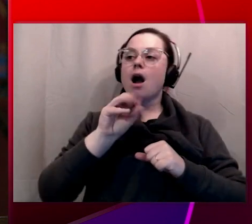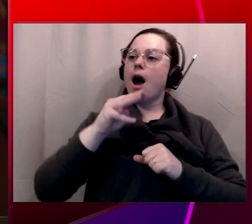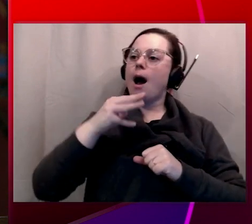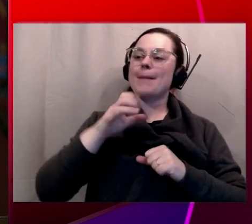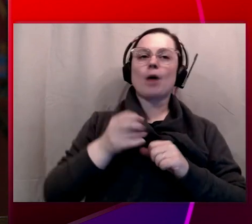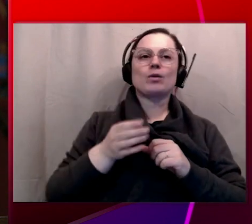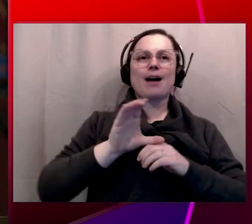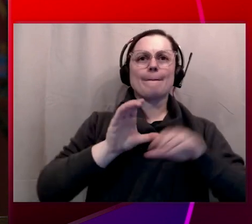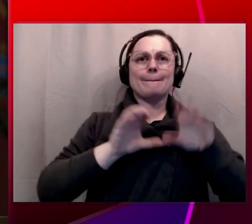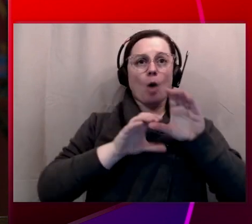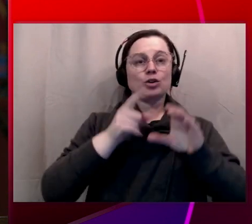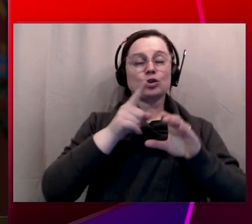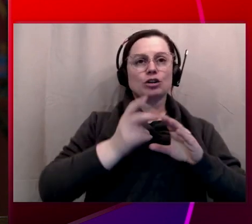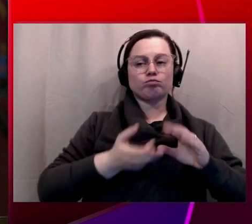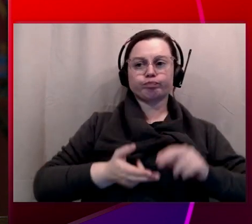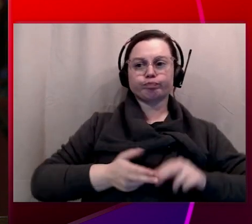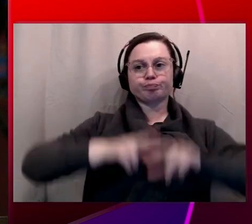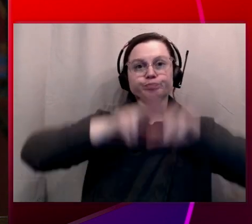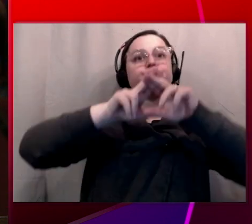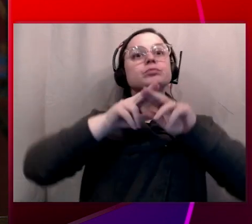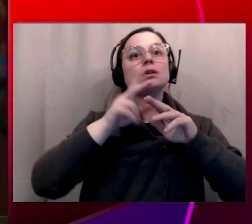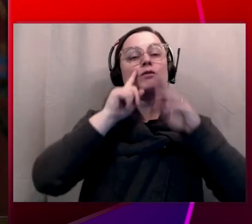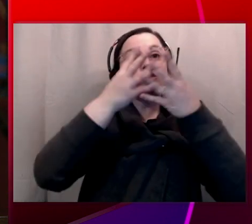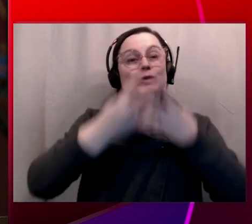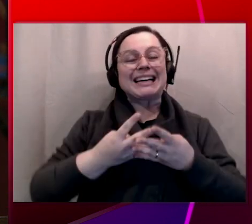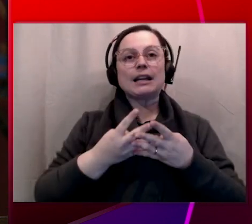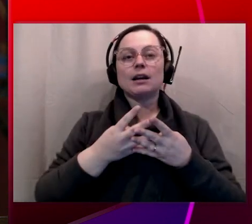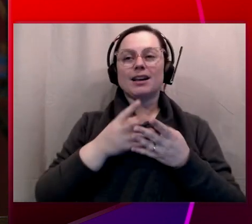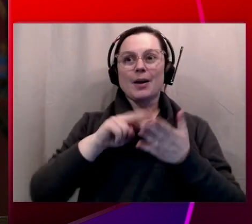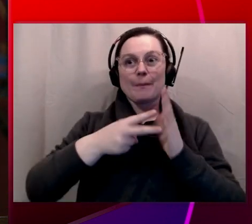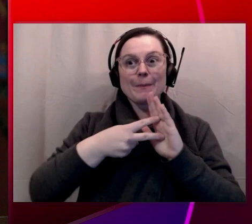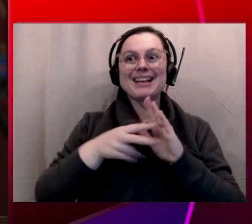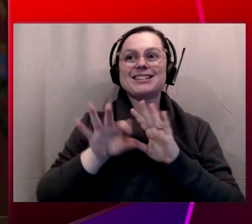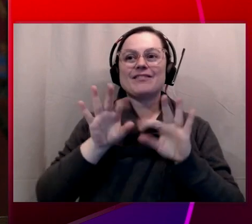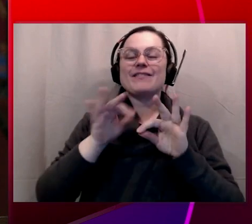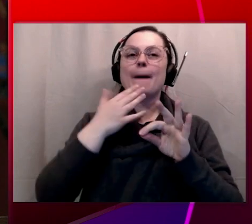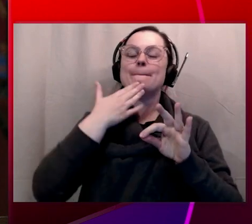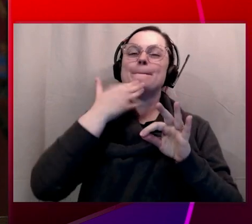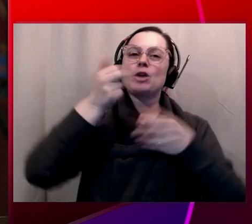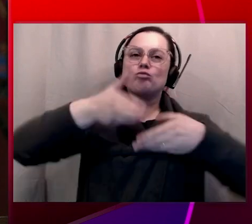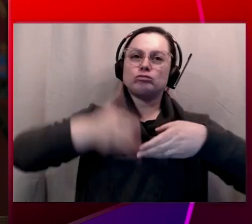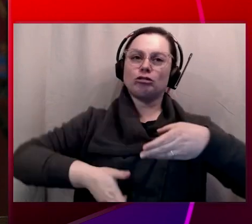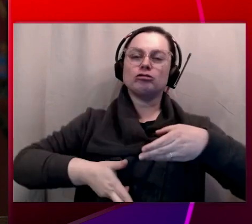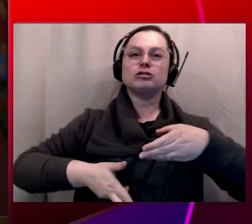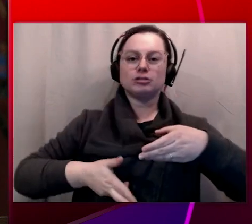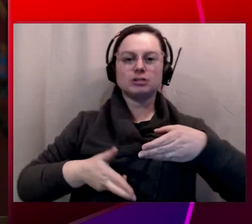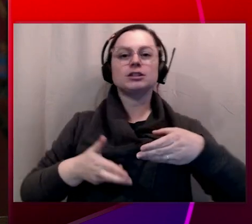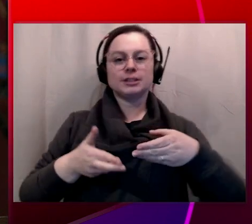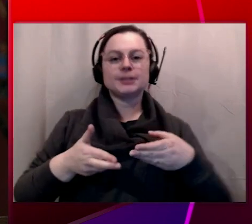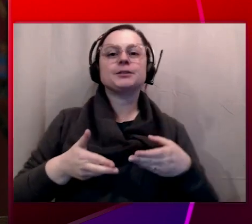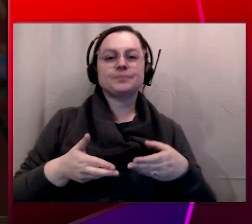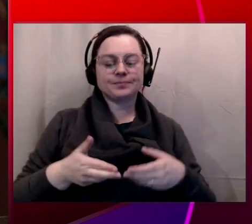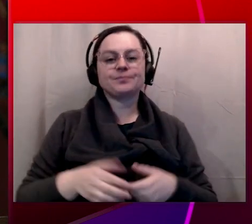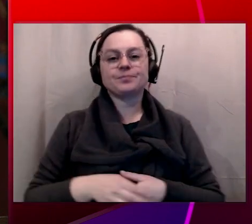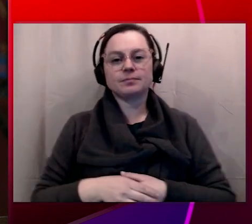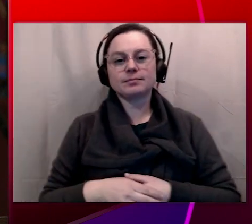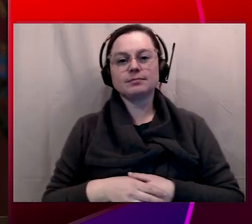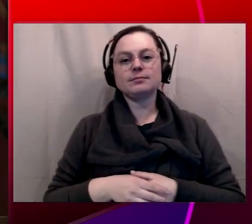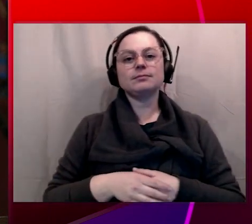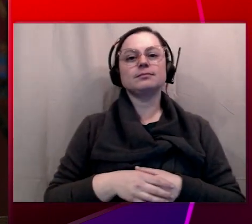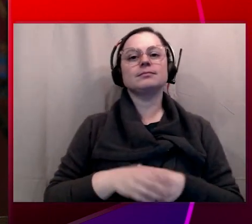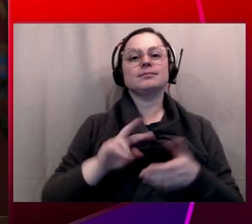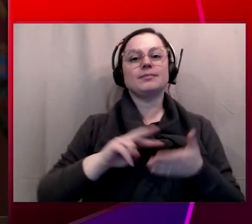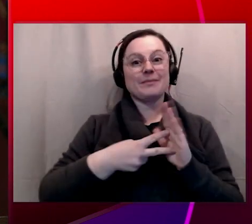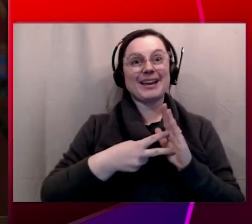screen, we're able to find much better compounds. So that means, more potent